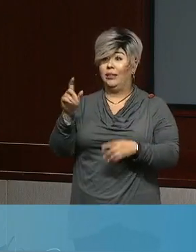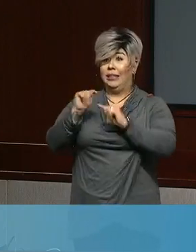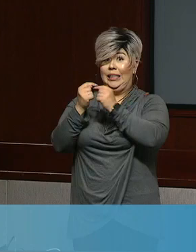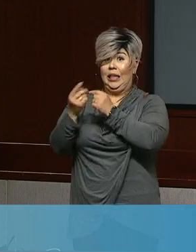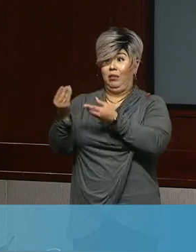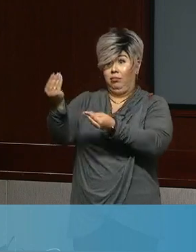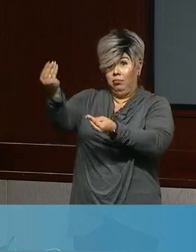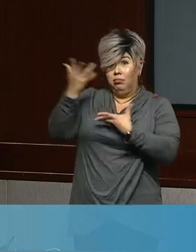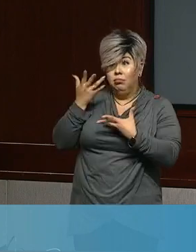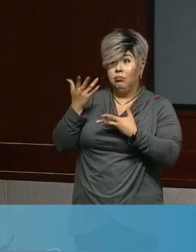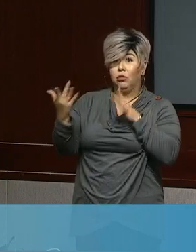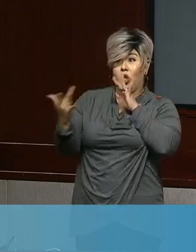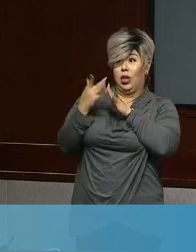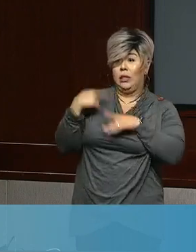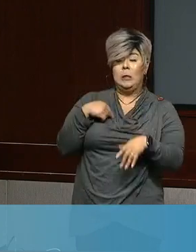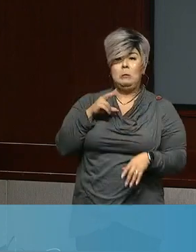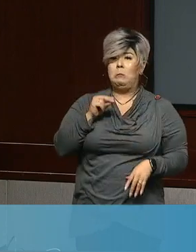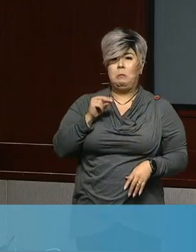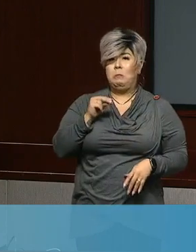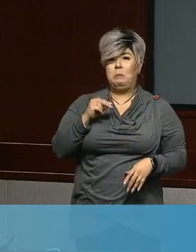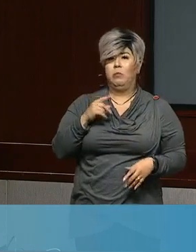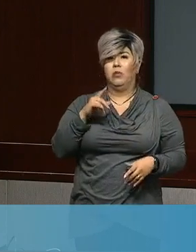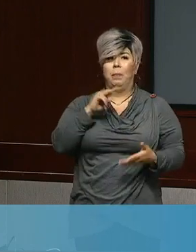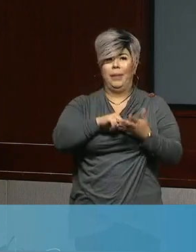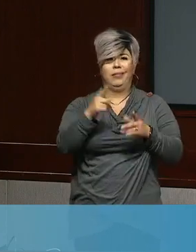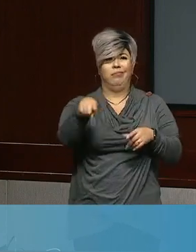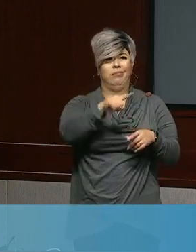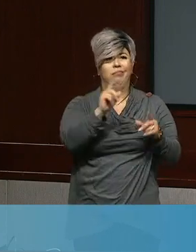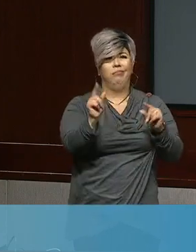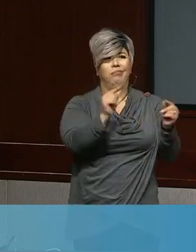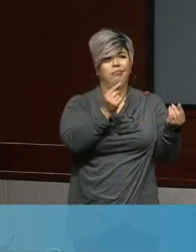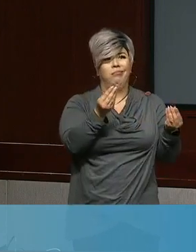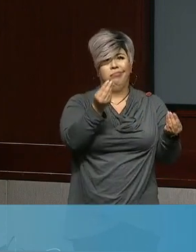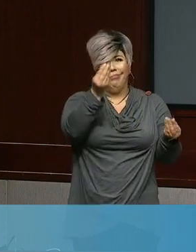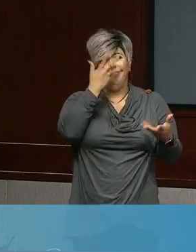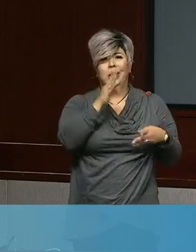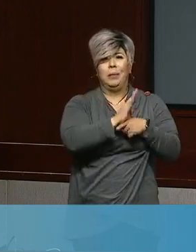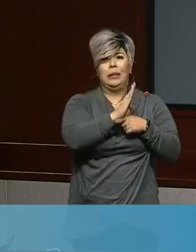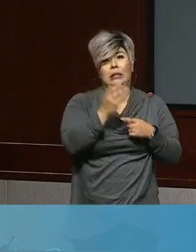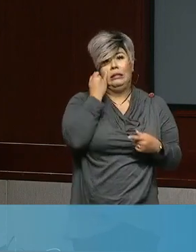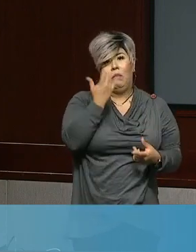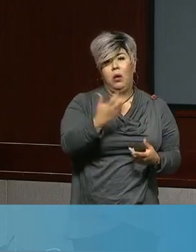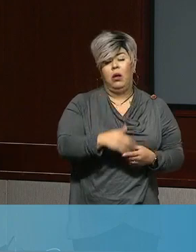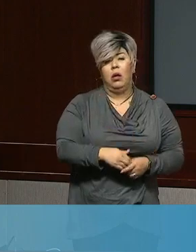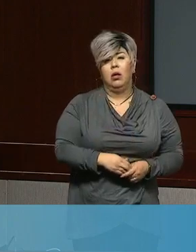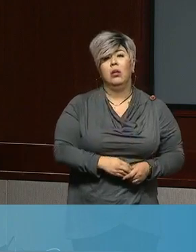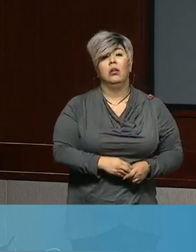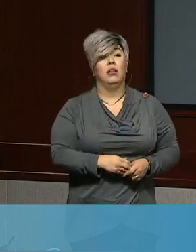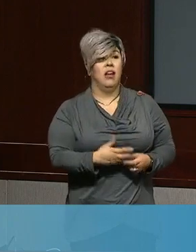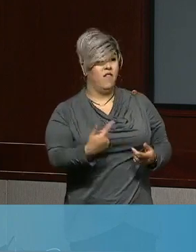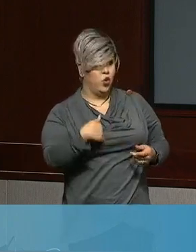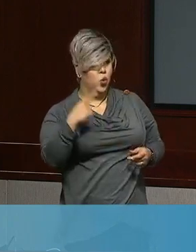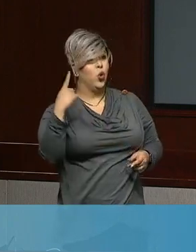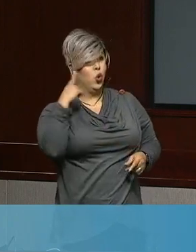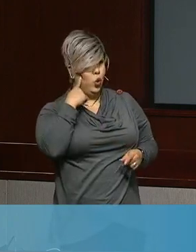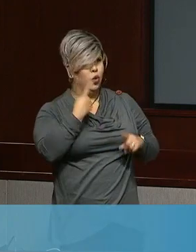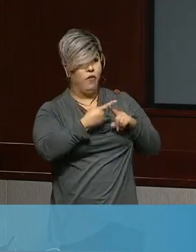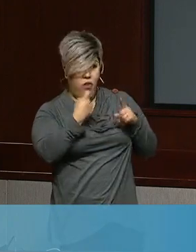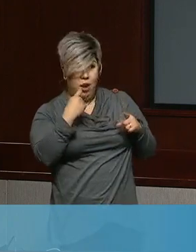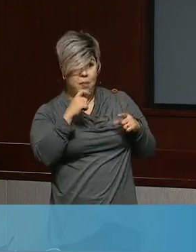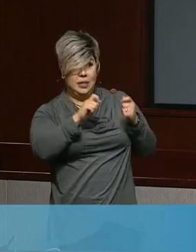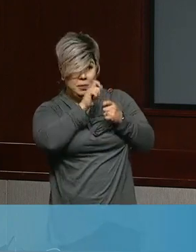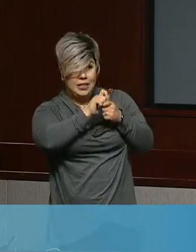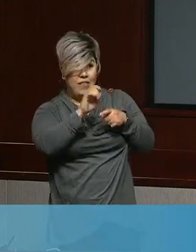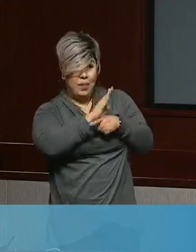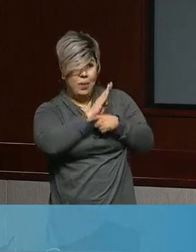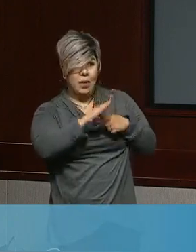report back to us. So what we hear is just word of mouth from businesses. Oh, have you heard from any businesses that they've reached out to